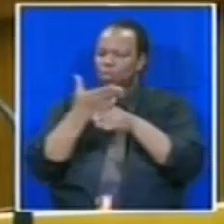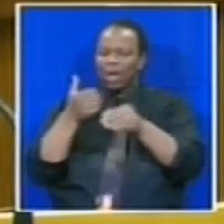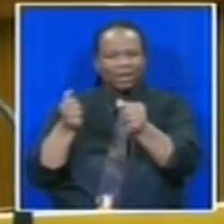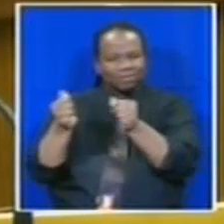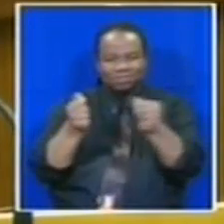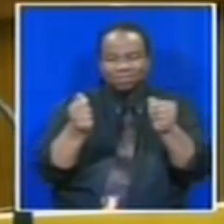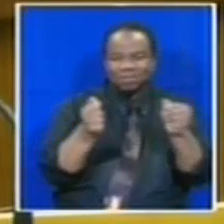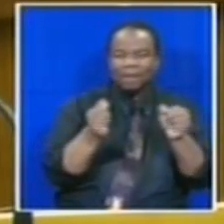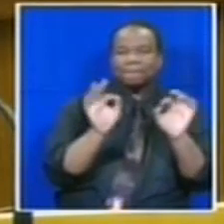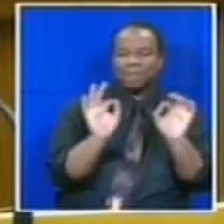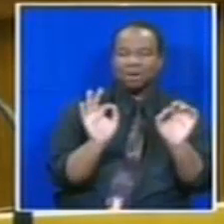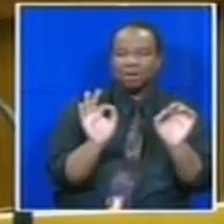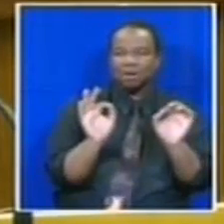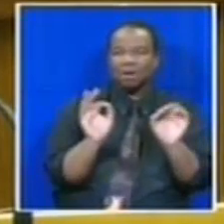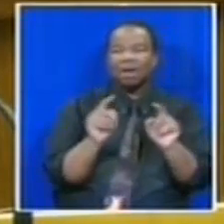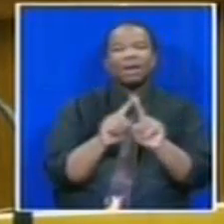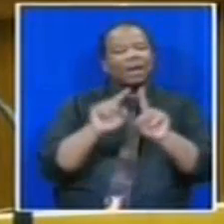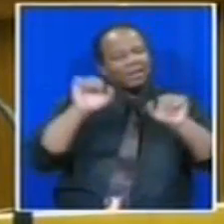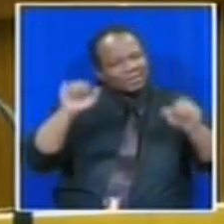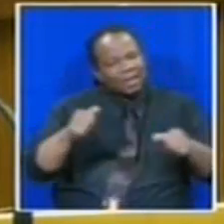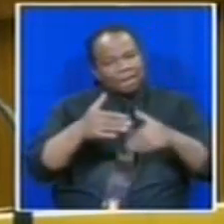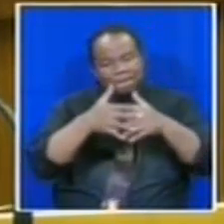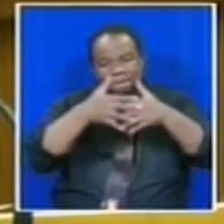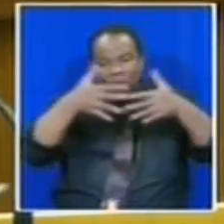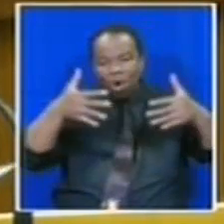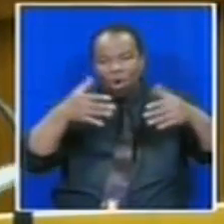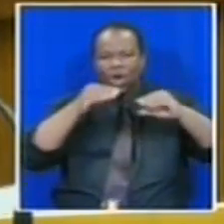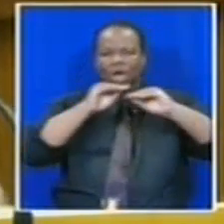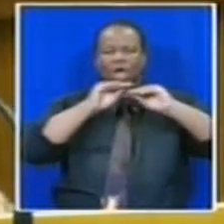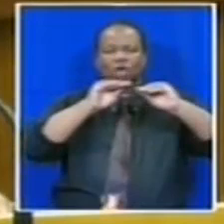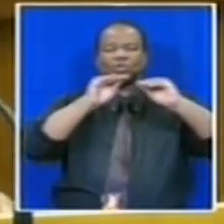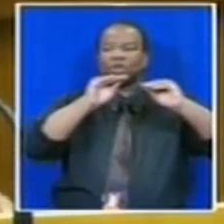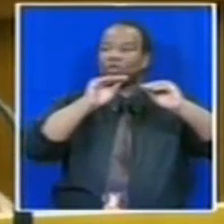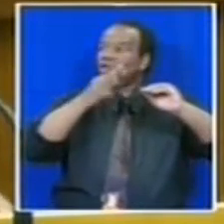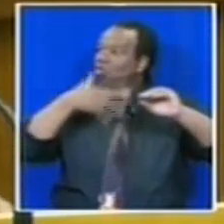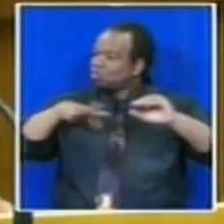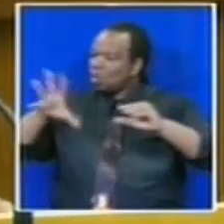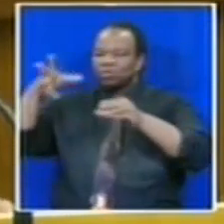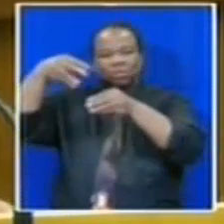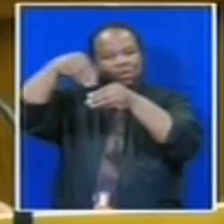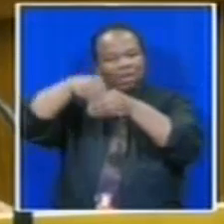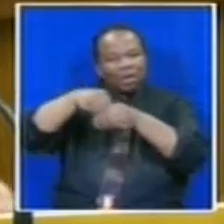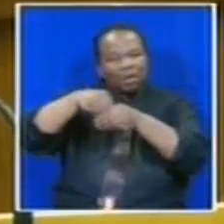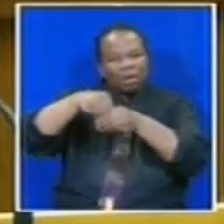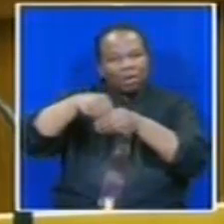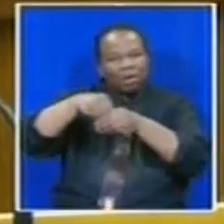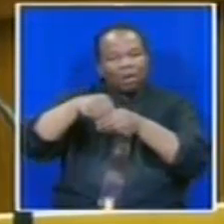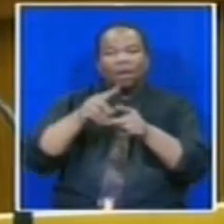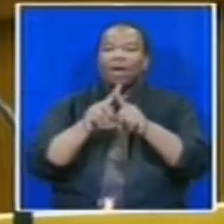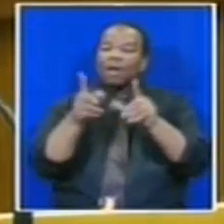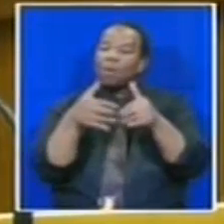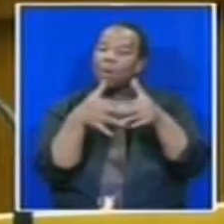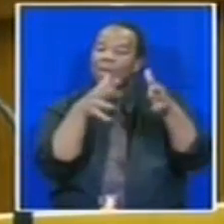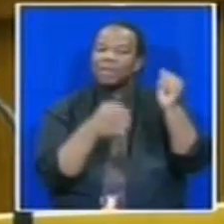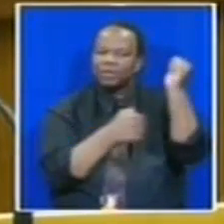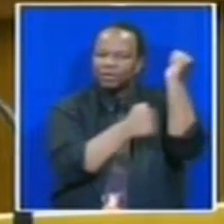time, and extending the frontiers of education to those who wish to learn. All too often in history, the